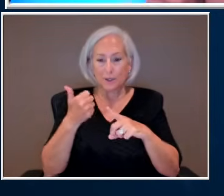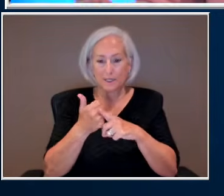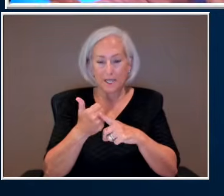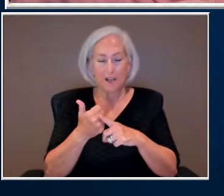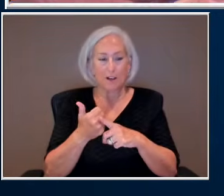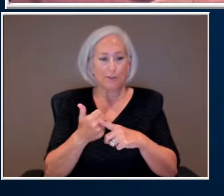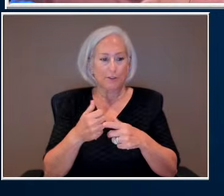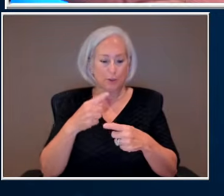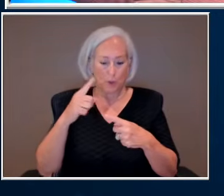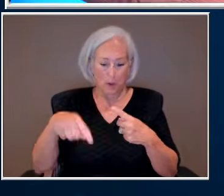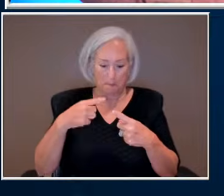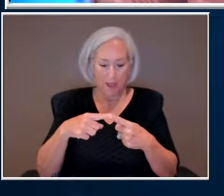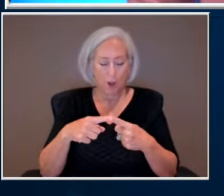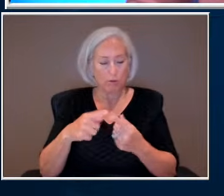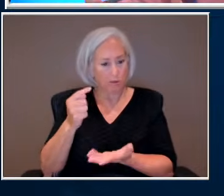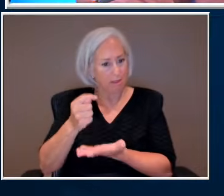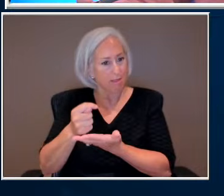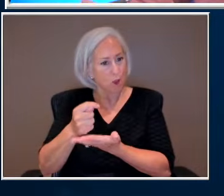and you're going through different